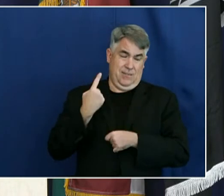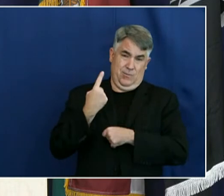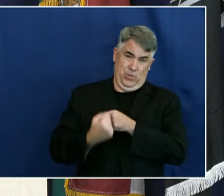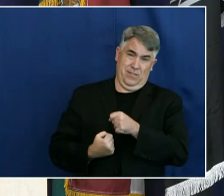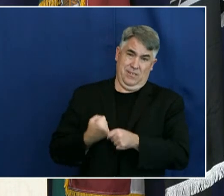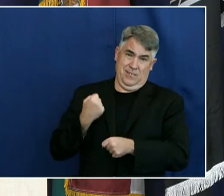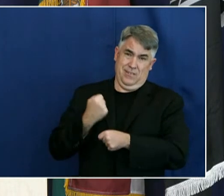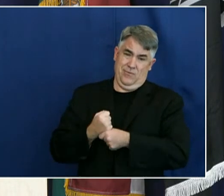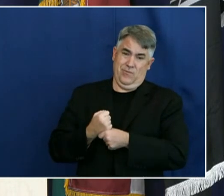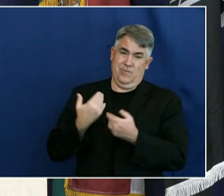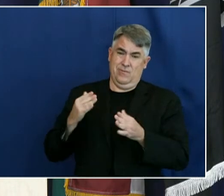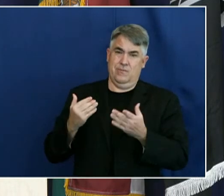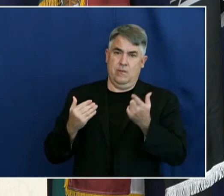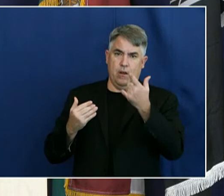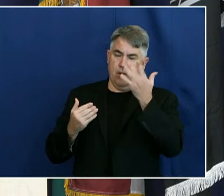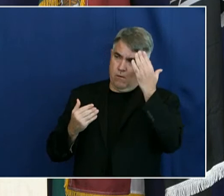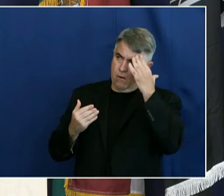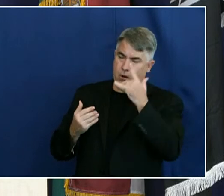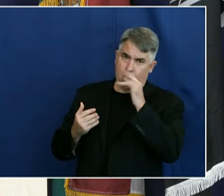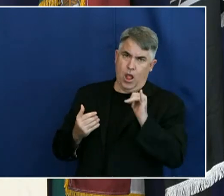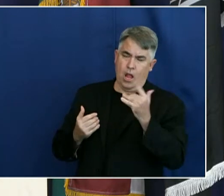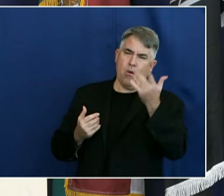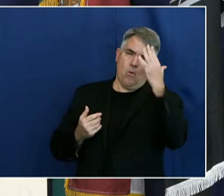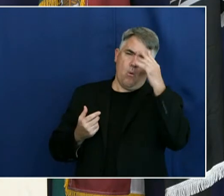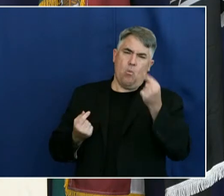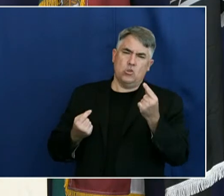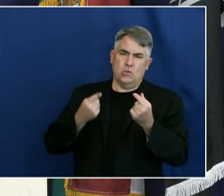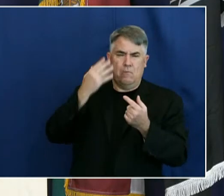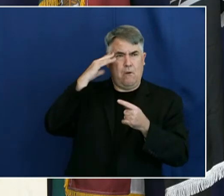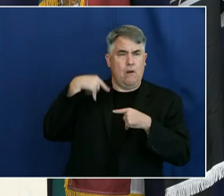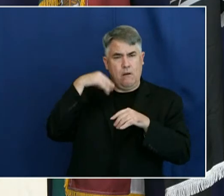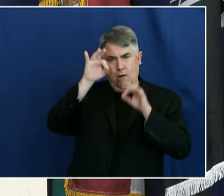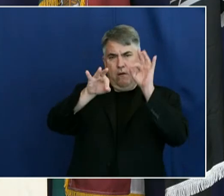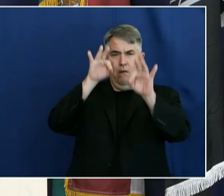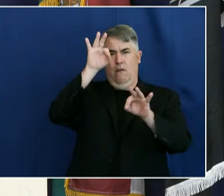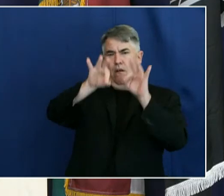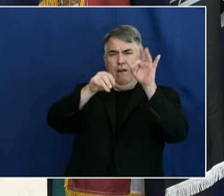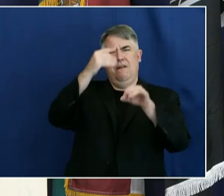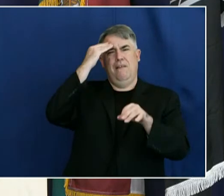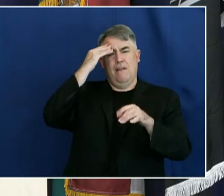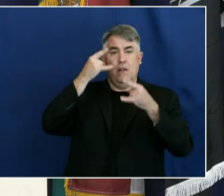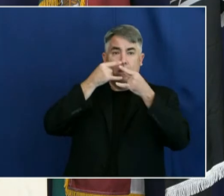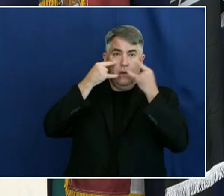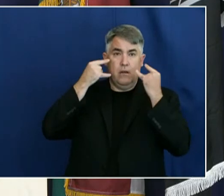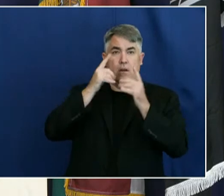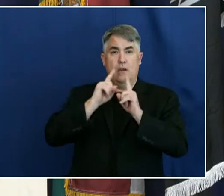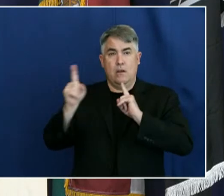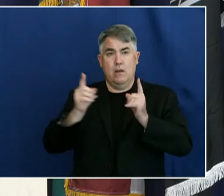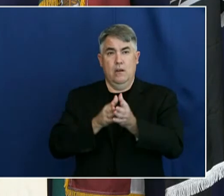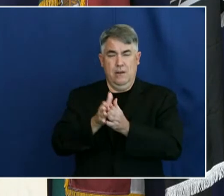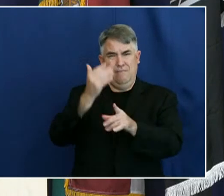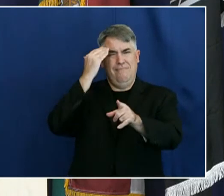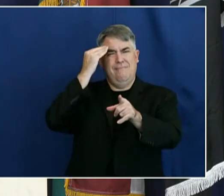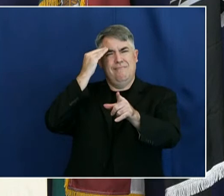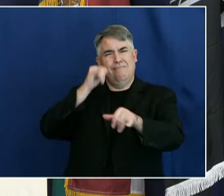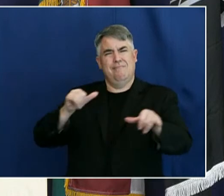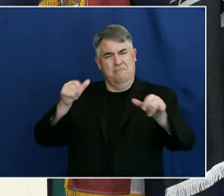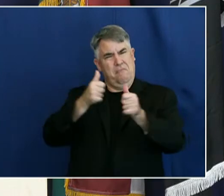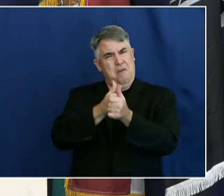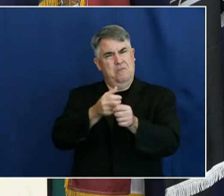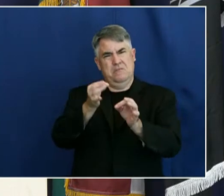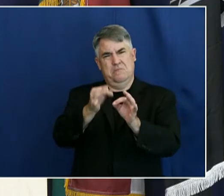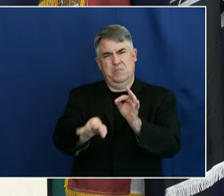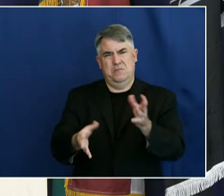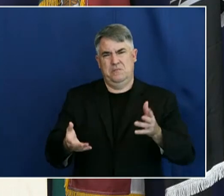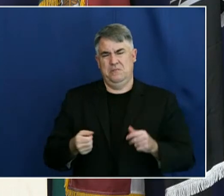to give yourself a higher probability of safety. And again, I think as we talked earlier about, you know, we're looking at the prospects